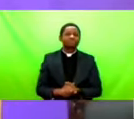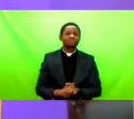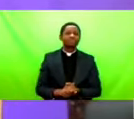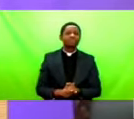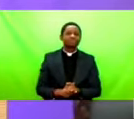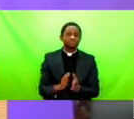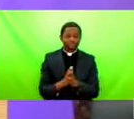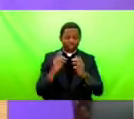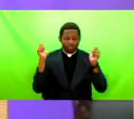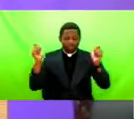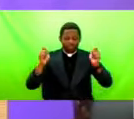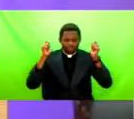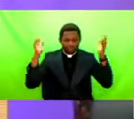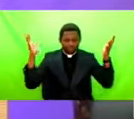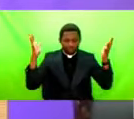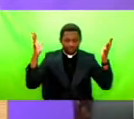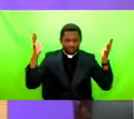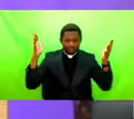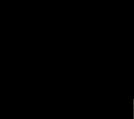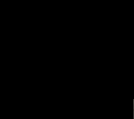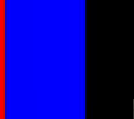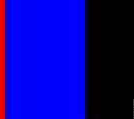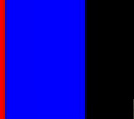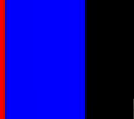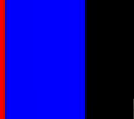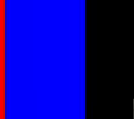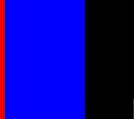down. Hallelujah. Now